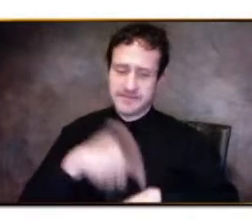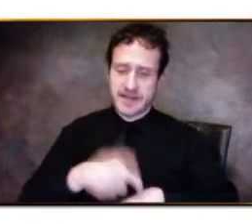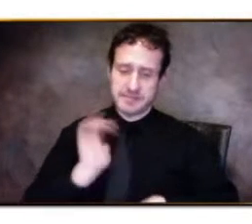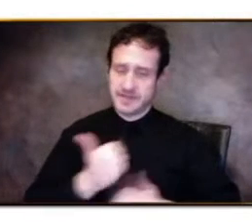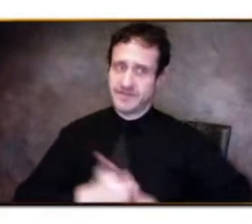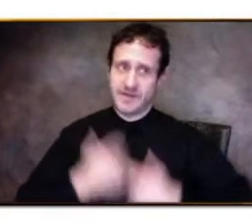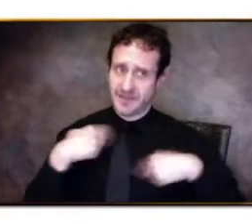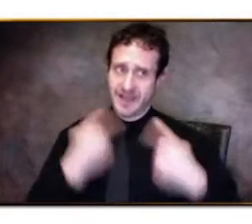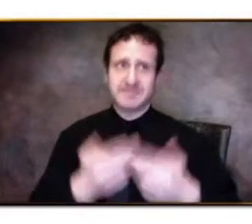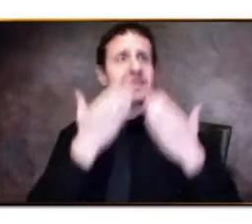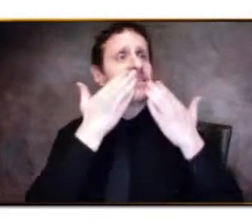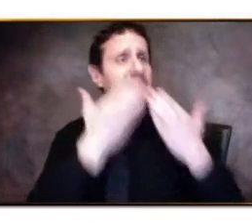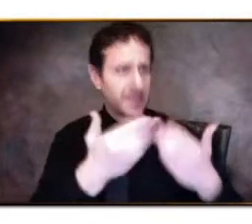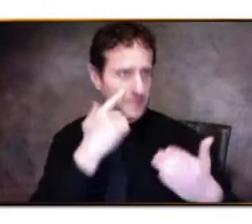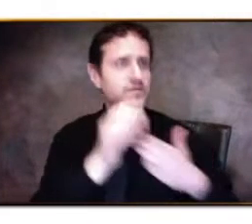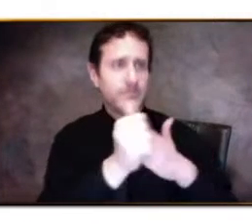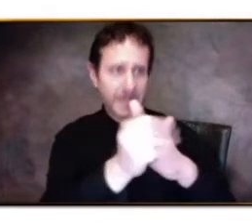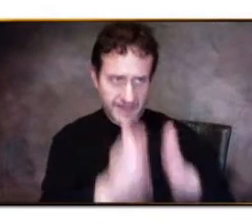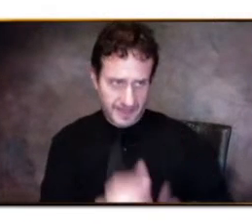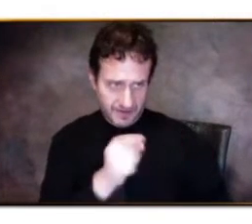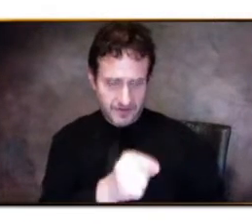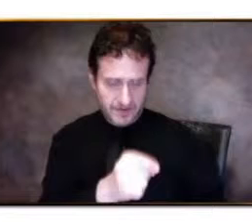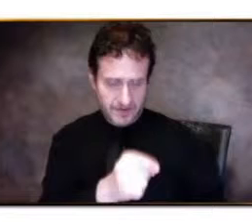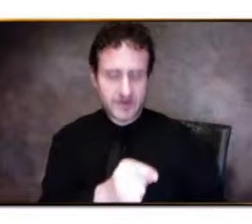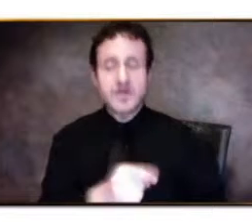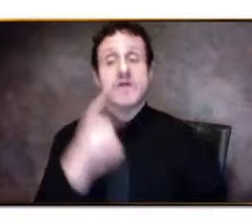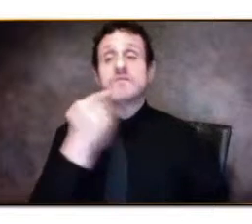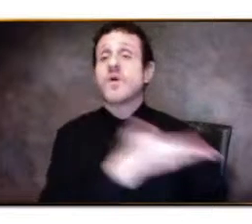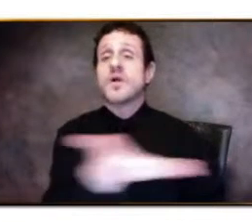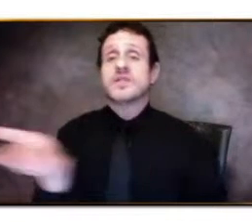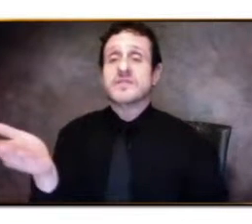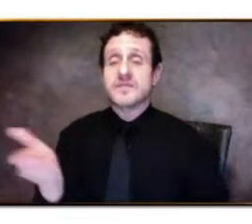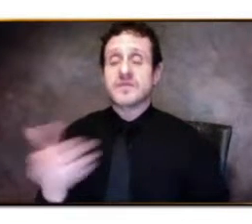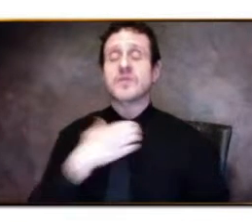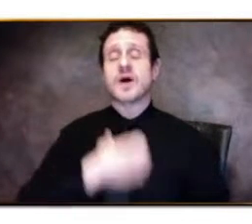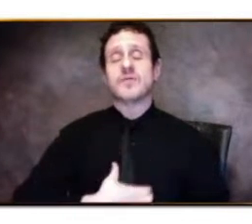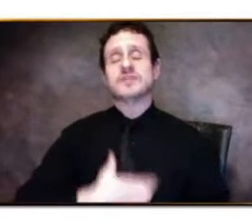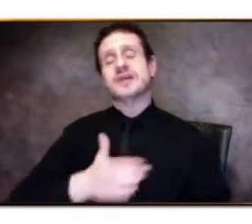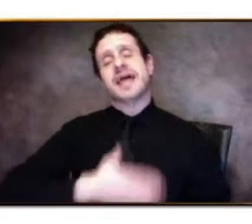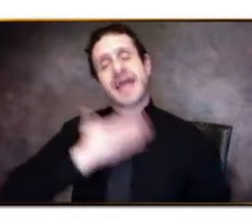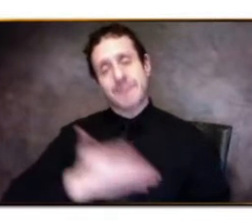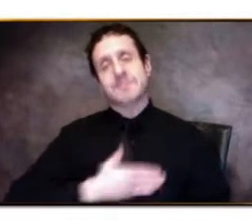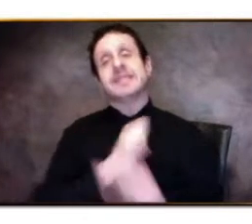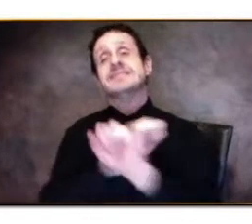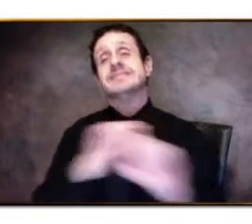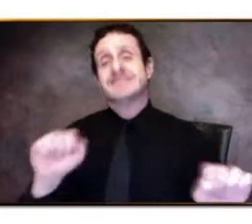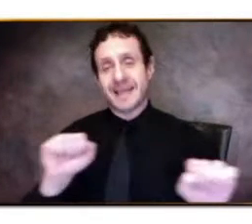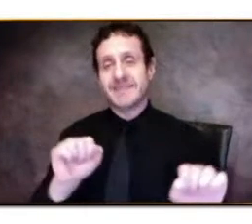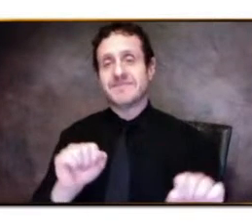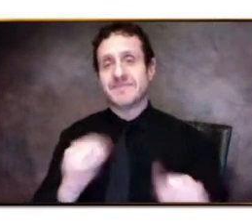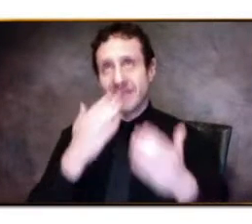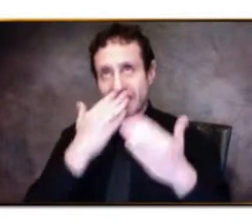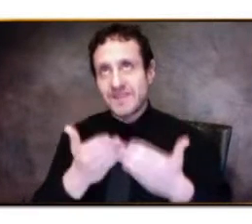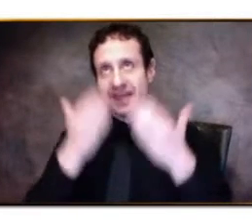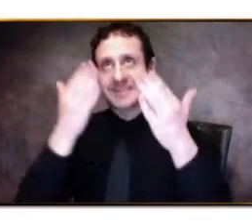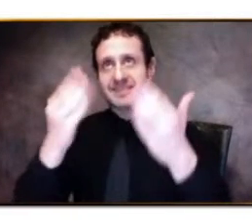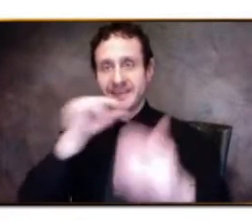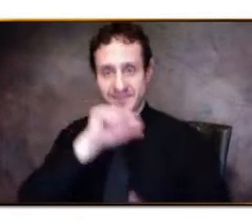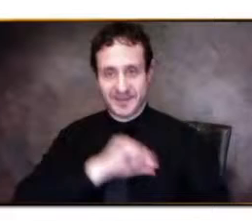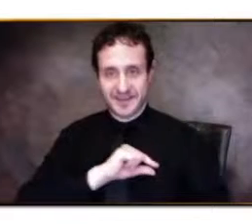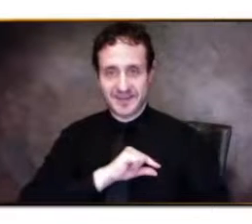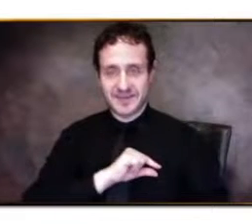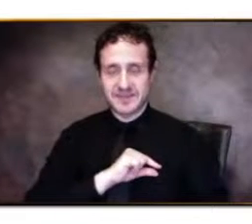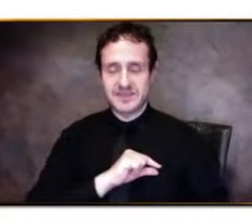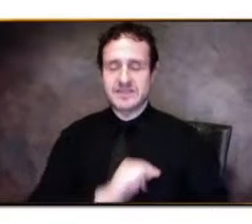want to wish you a happy Thanksgiving and a very safe one. I'd like to try to implore one